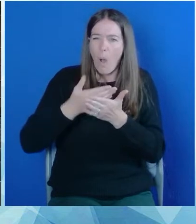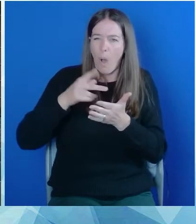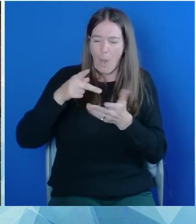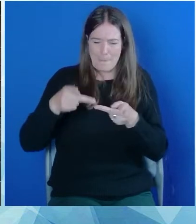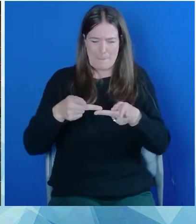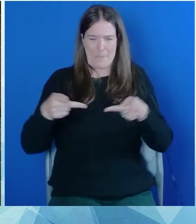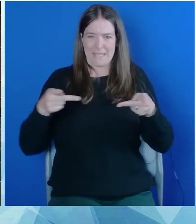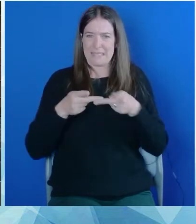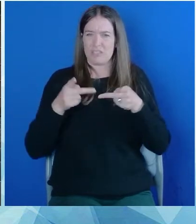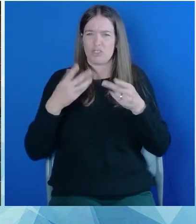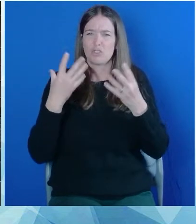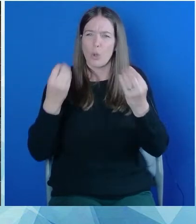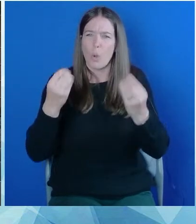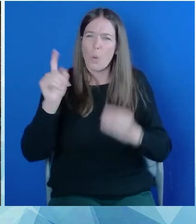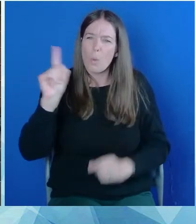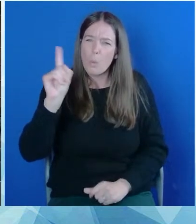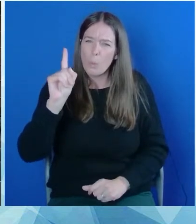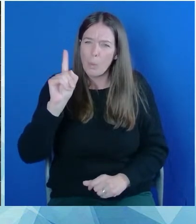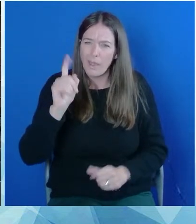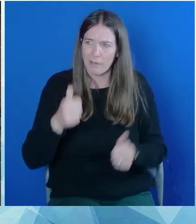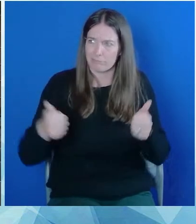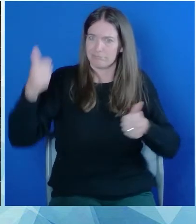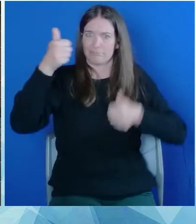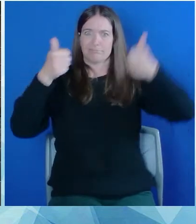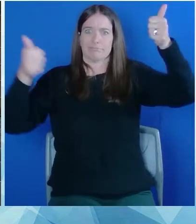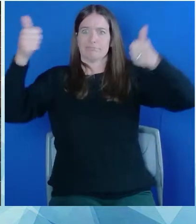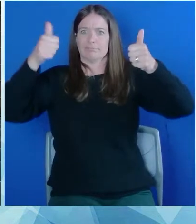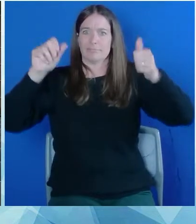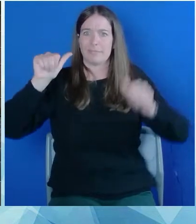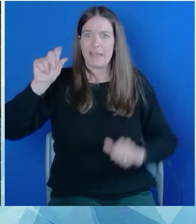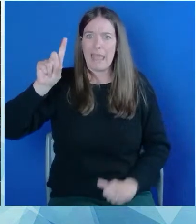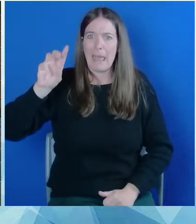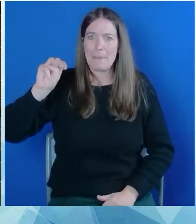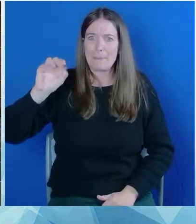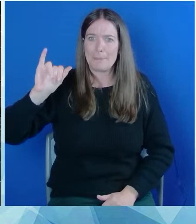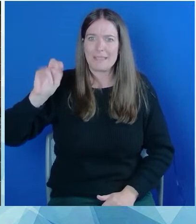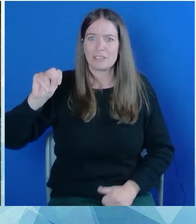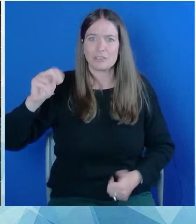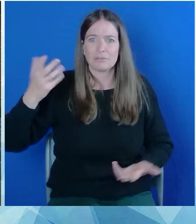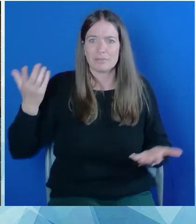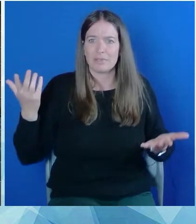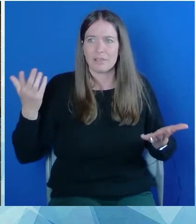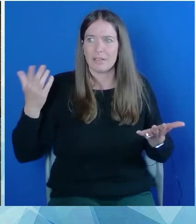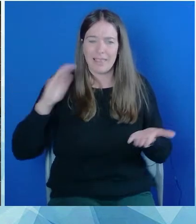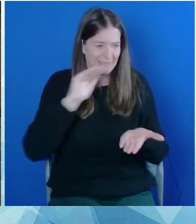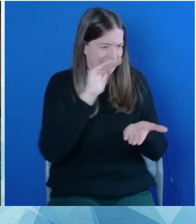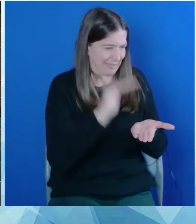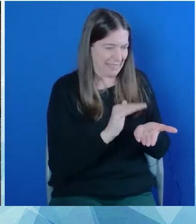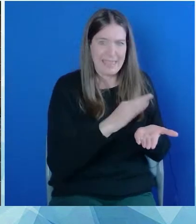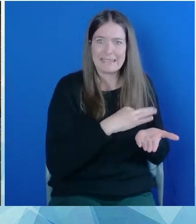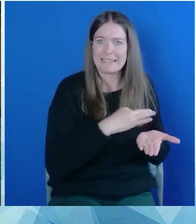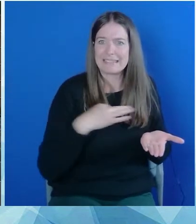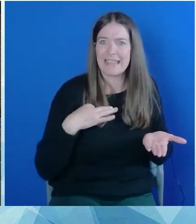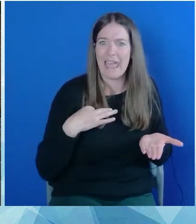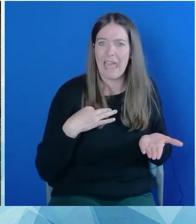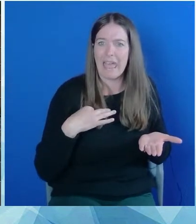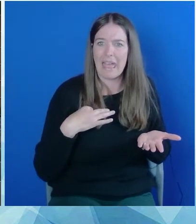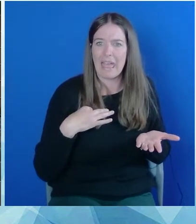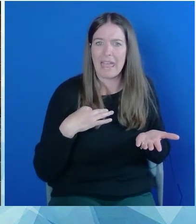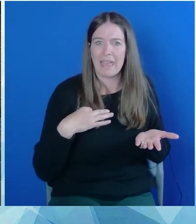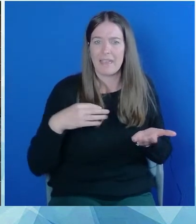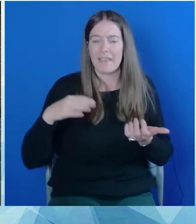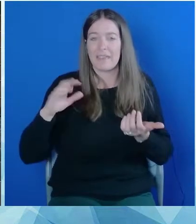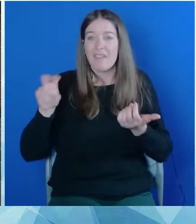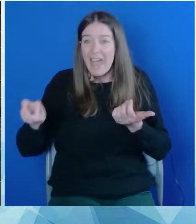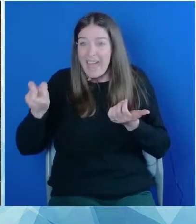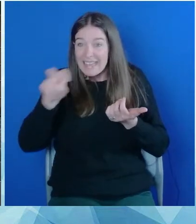administration. All of the work is now left to less staff. They are gutting the Itinerant program piece by piece. Some of